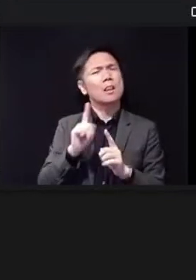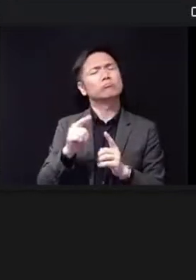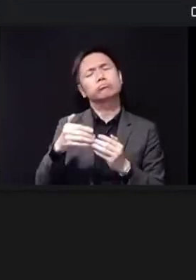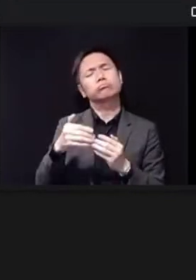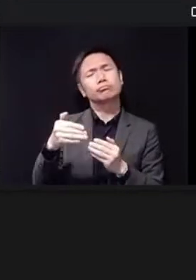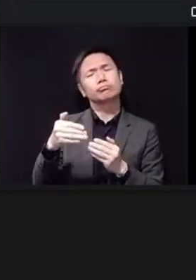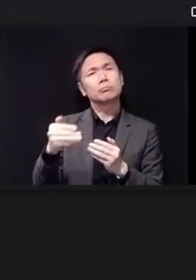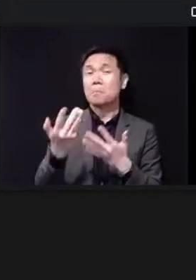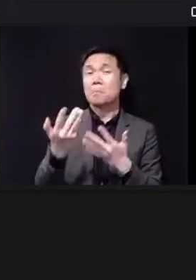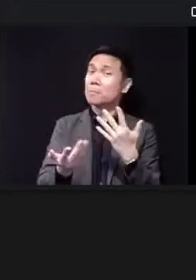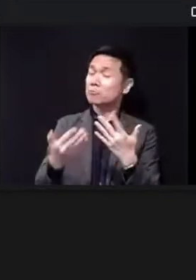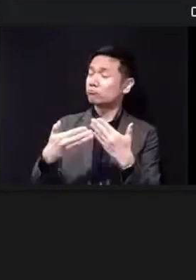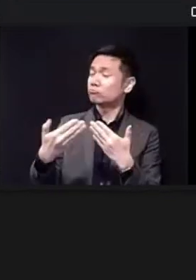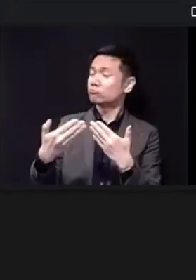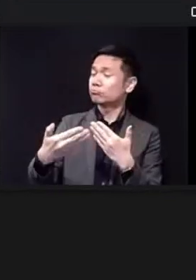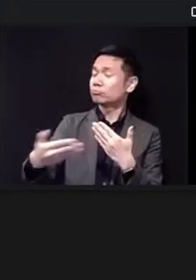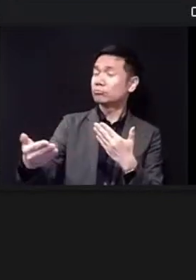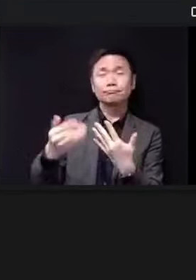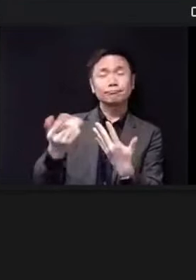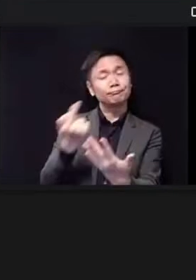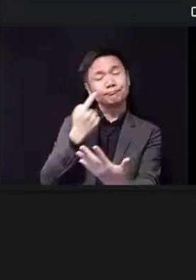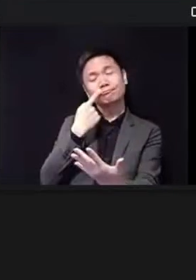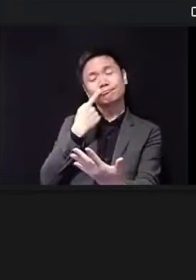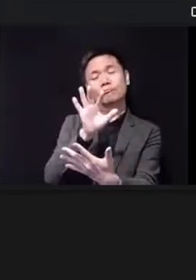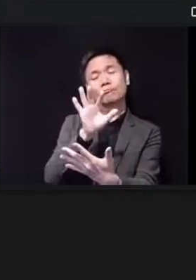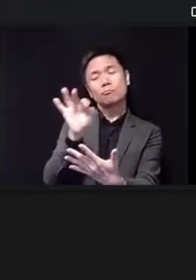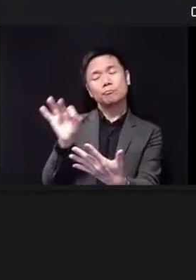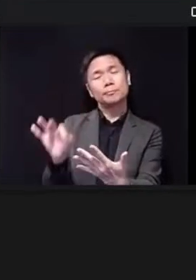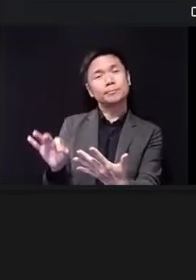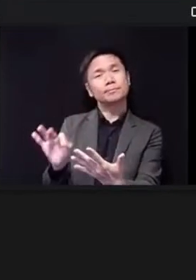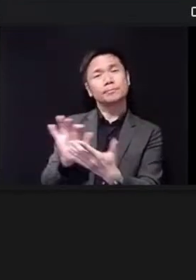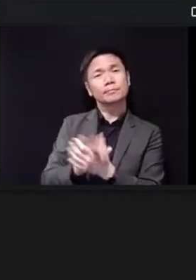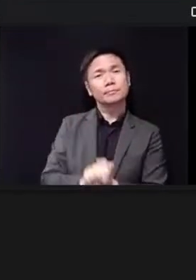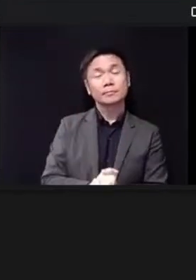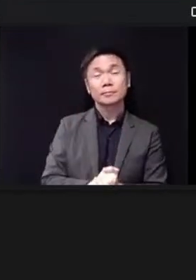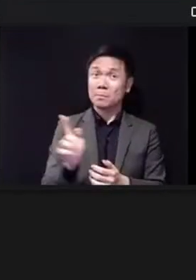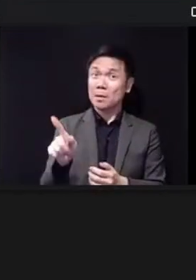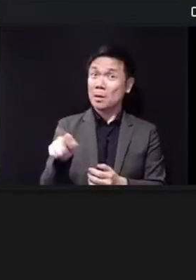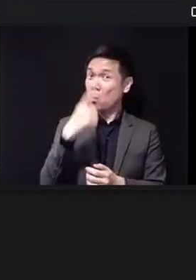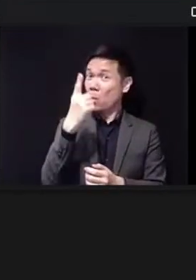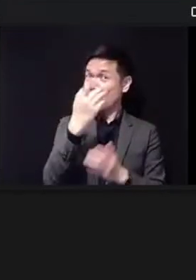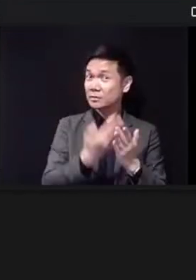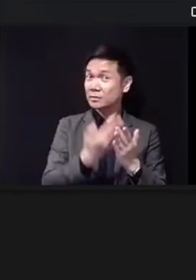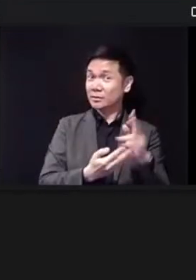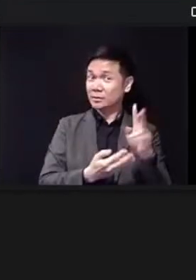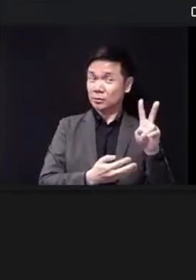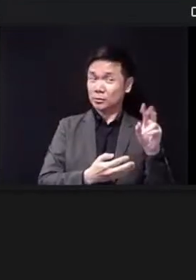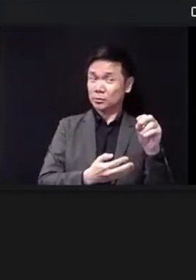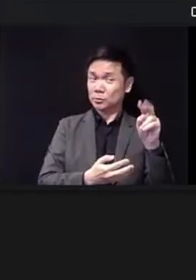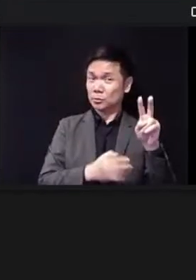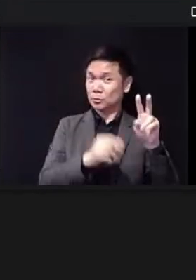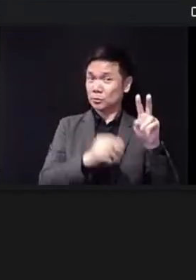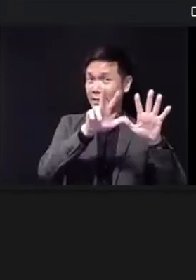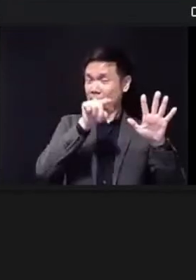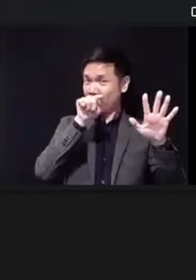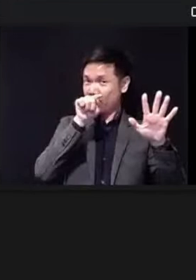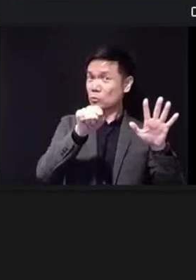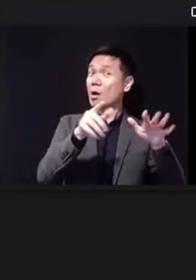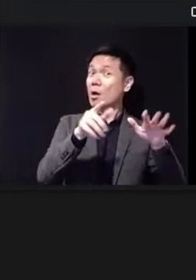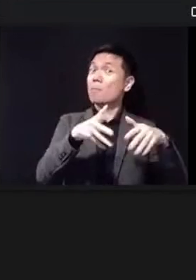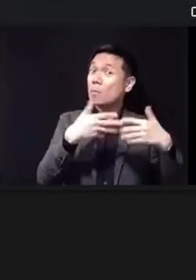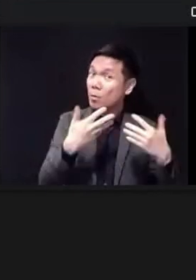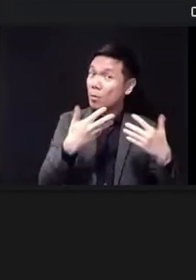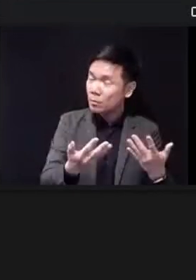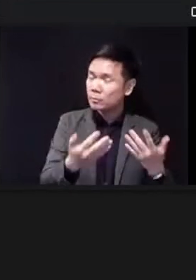options that may take place. So just as another alternate, so maybe one proposal is ending after 2028, or having